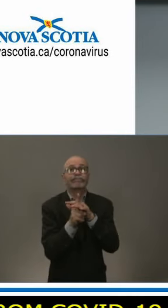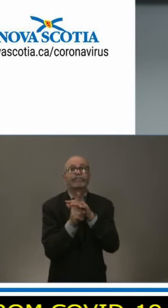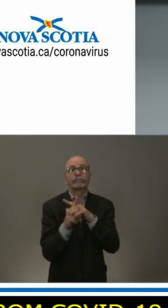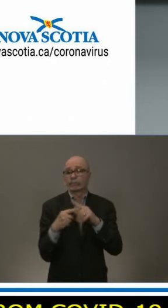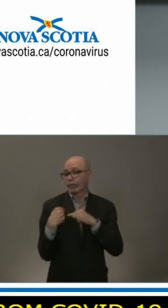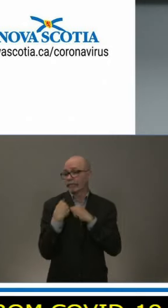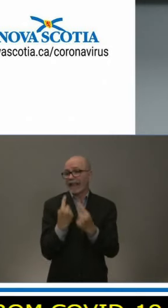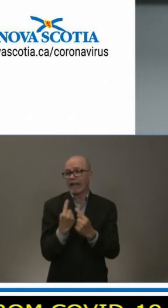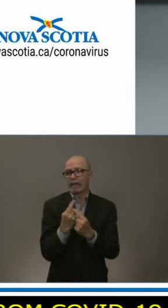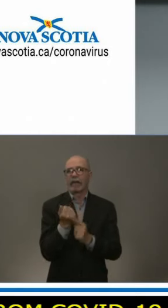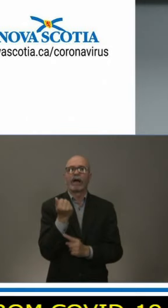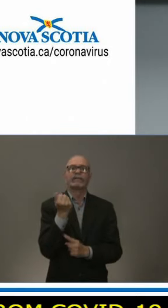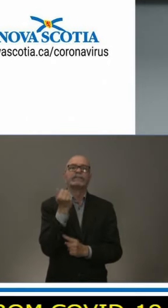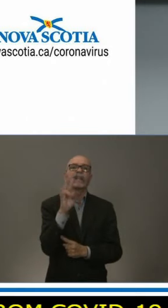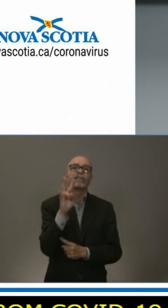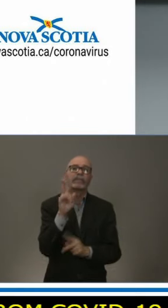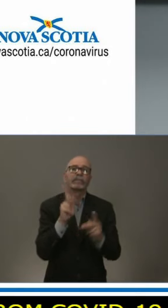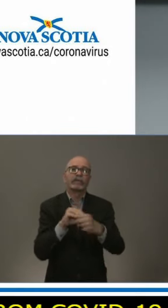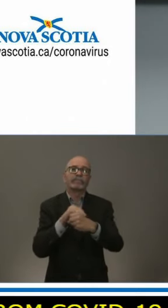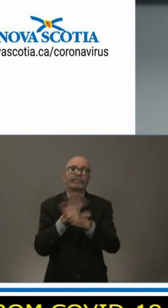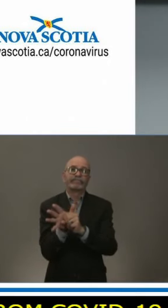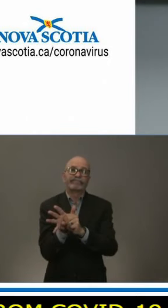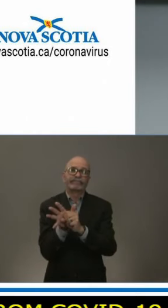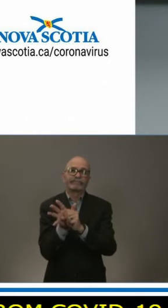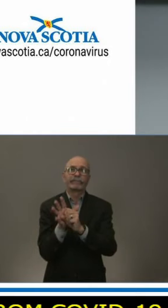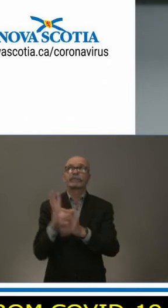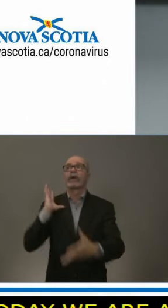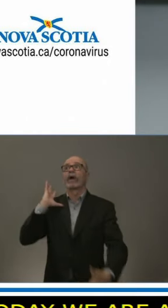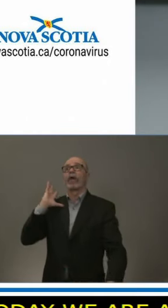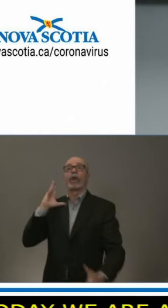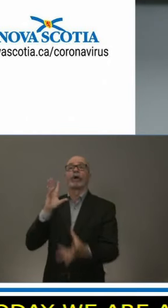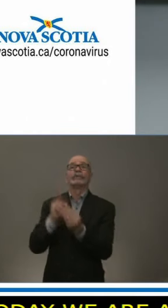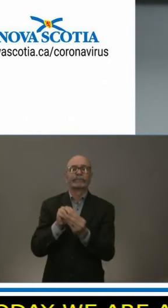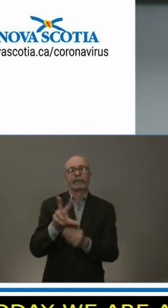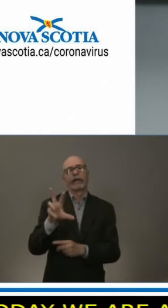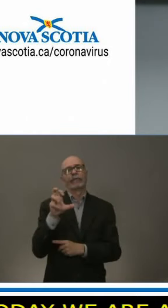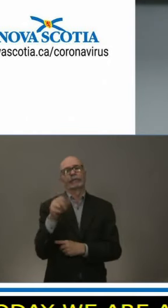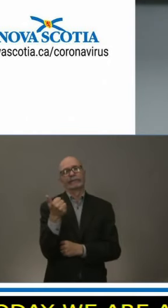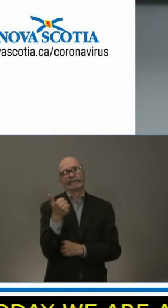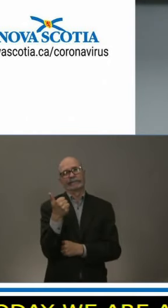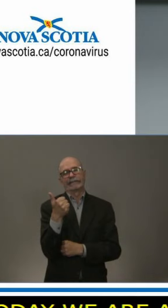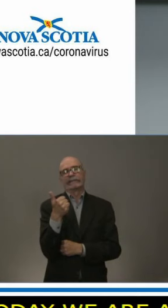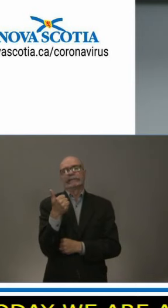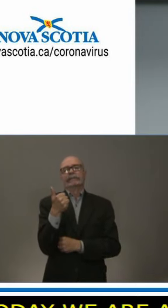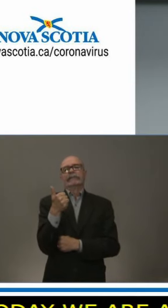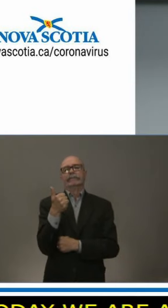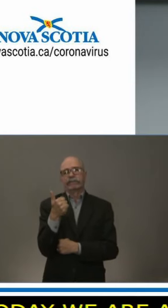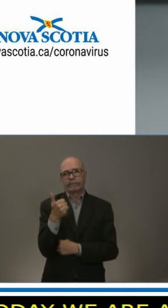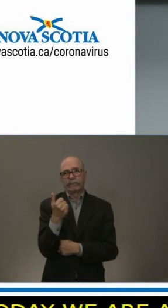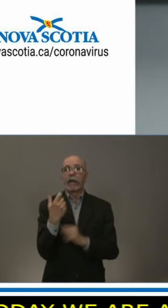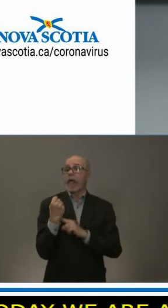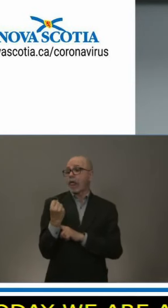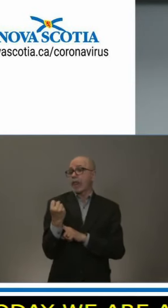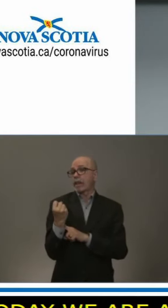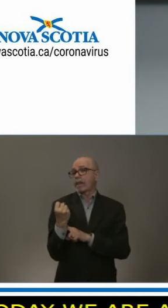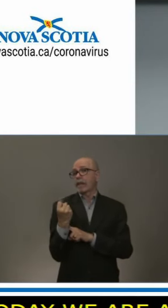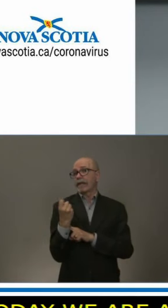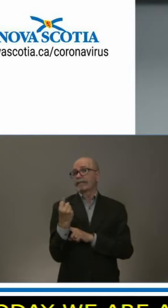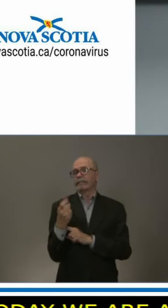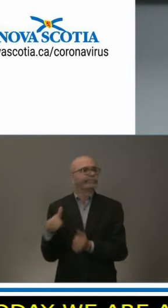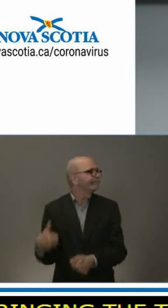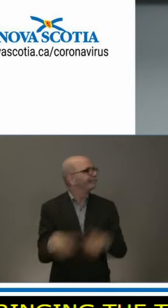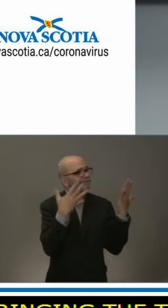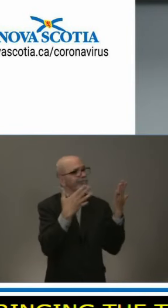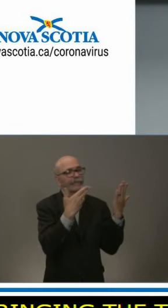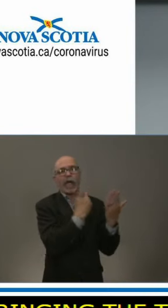310. Currently, we have 11 individuals in hospital, and 66 people can be considered to have recovered